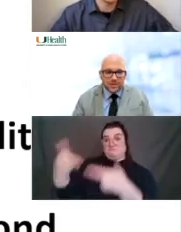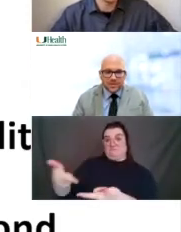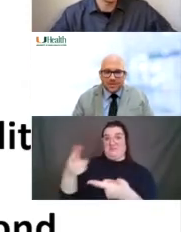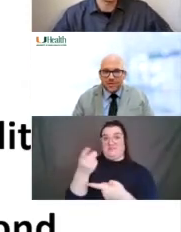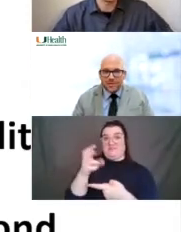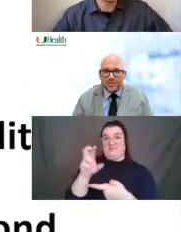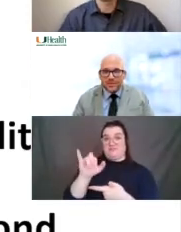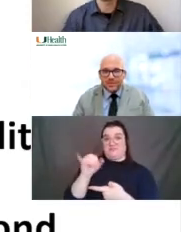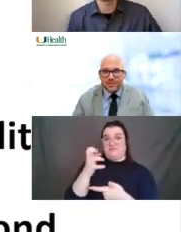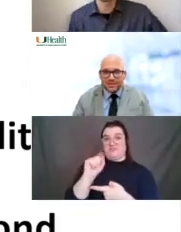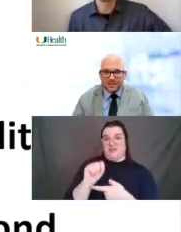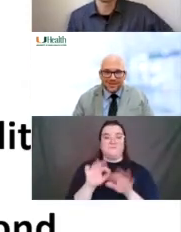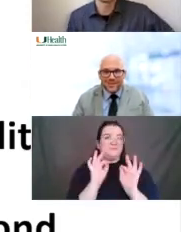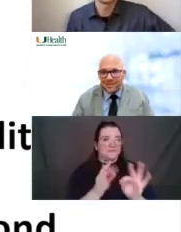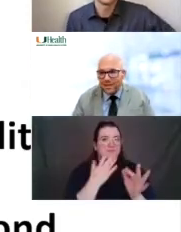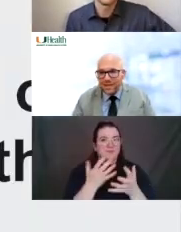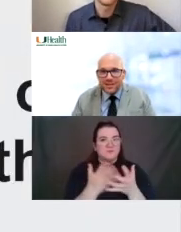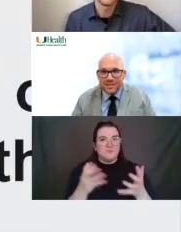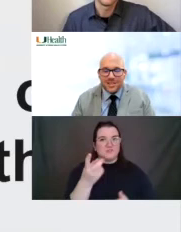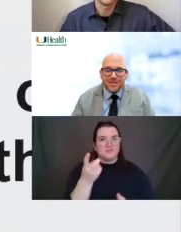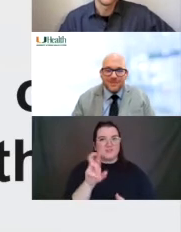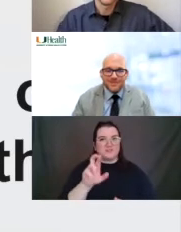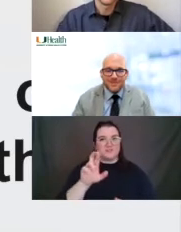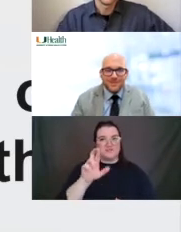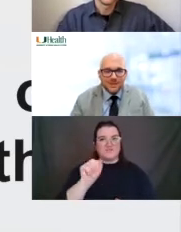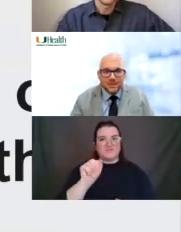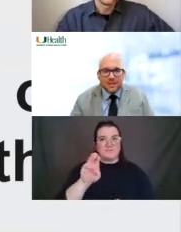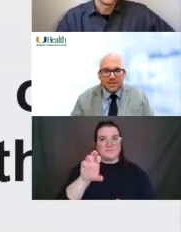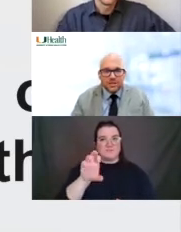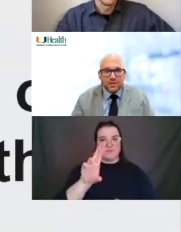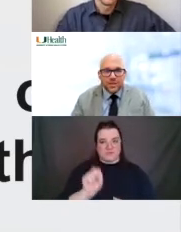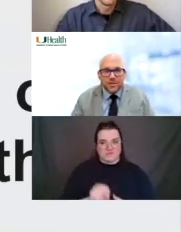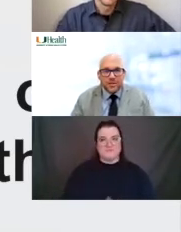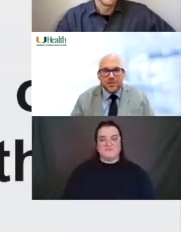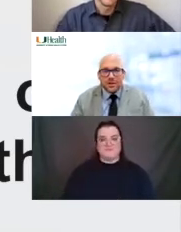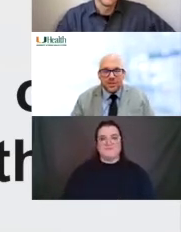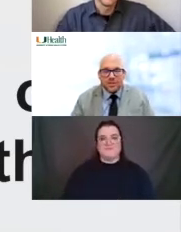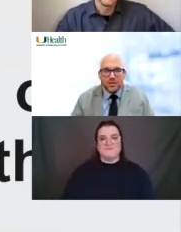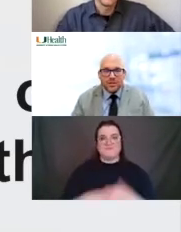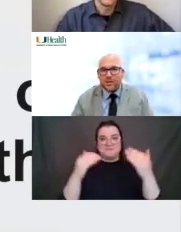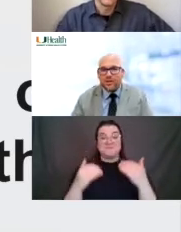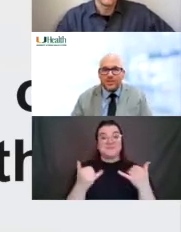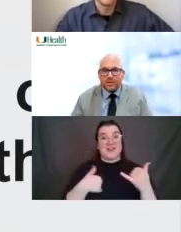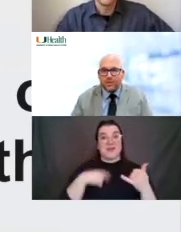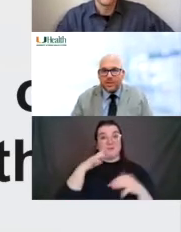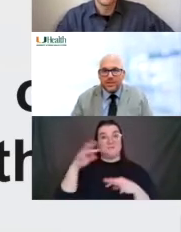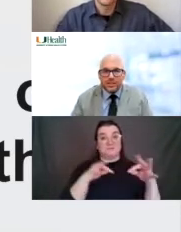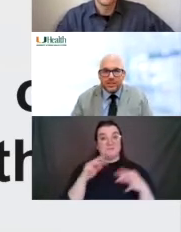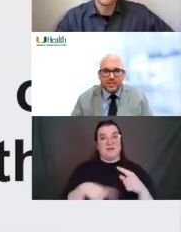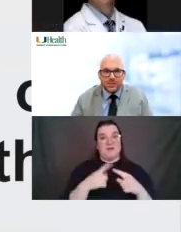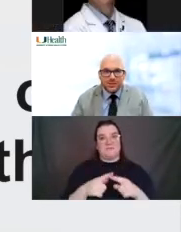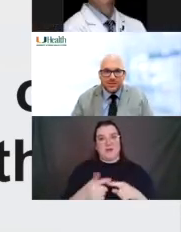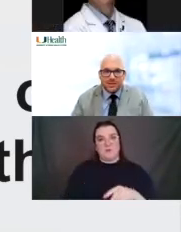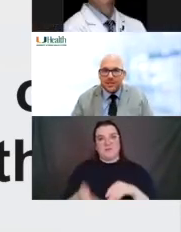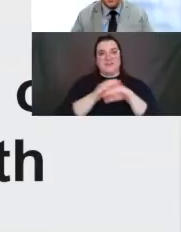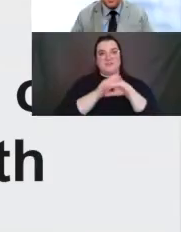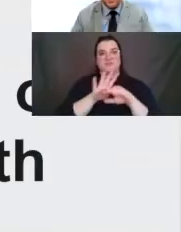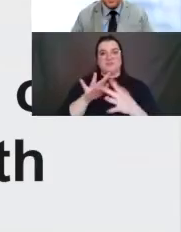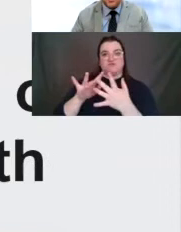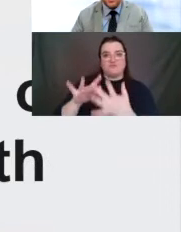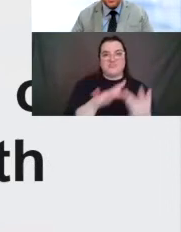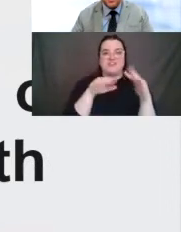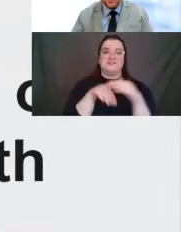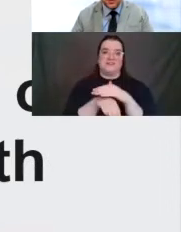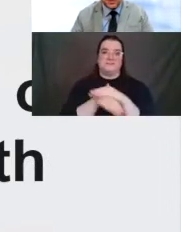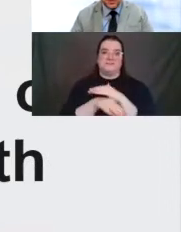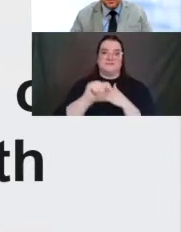Thank you so much, Dr. Ramers. Next slide. So today I'm going to be talking to you about increasing reach and accessibility of telehealth